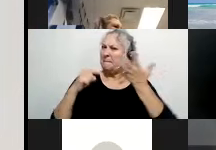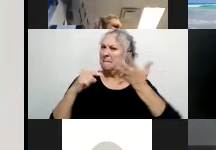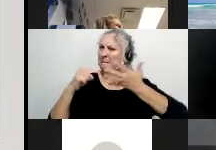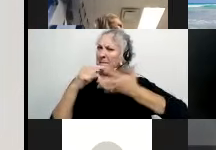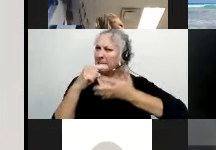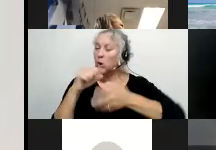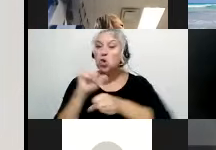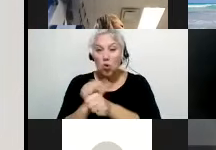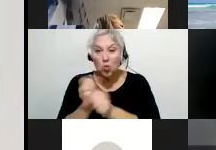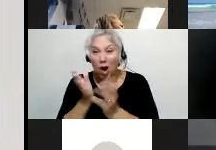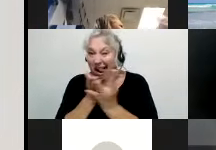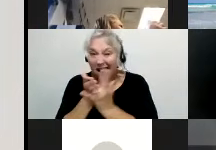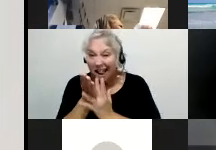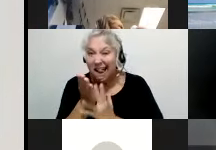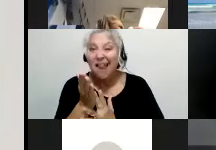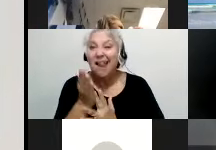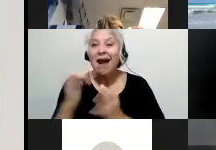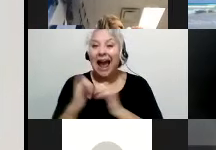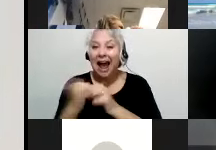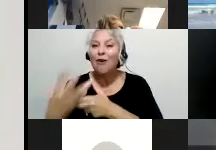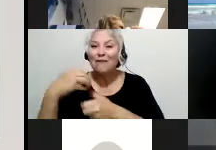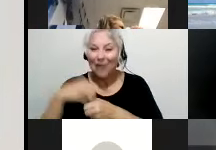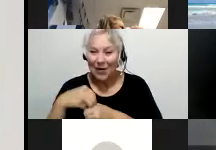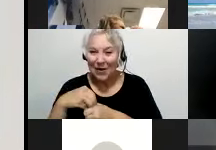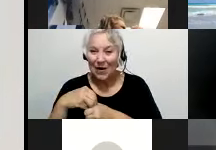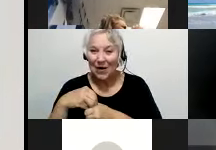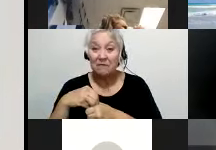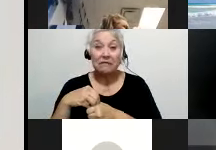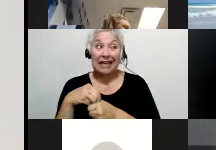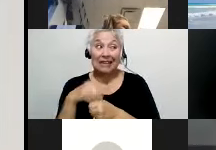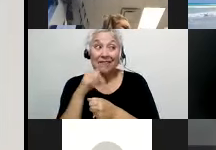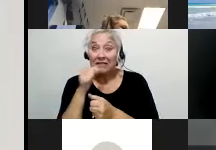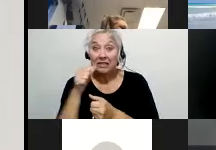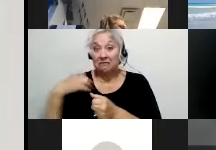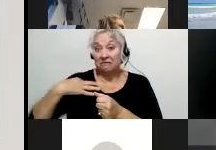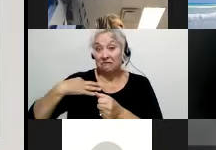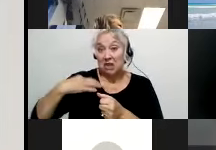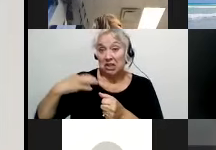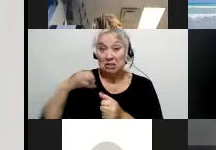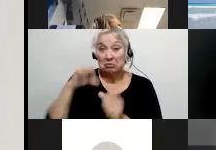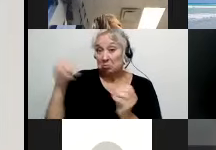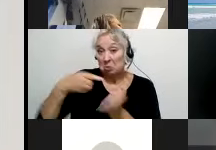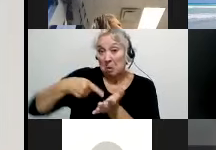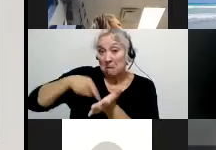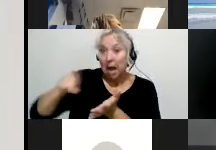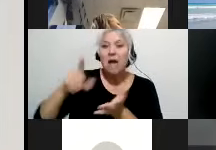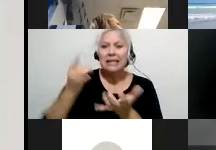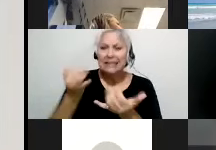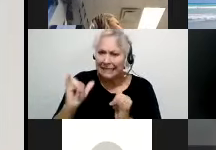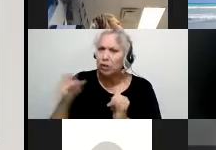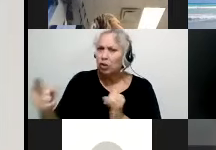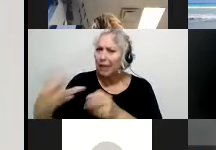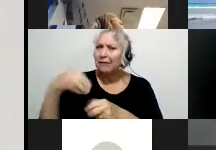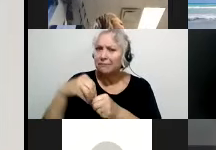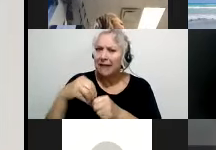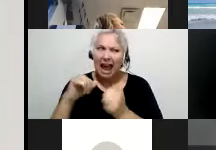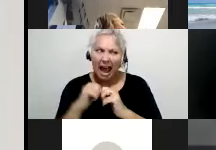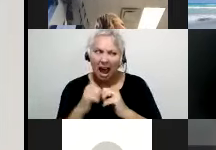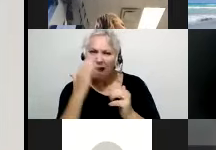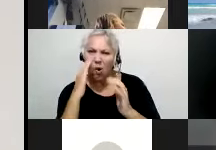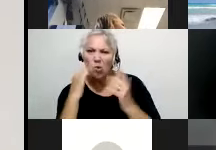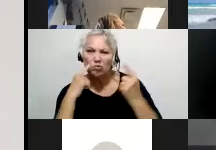working her through a way to get involved. Even if it's a non-paid position, that still helps her to accomplish being employed in the future.